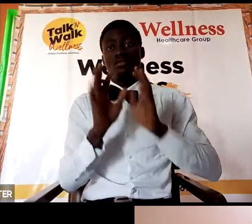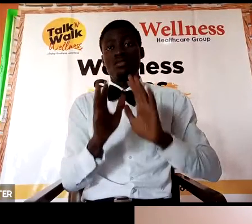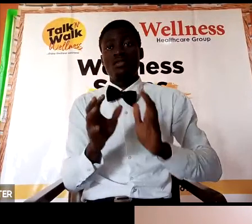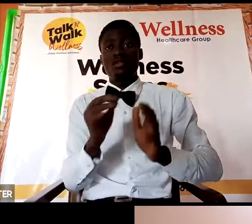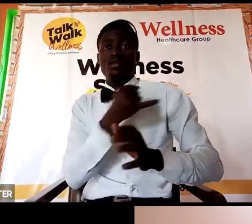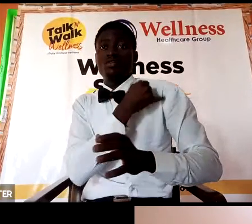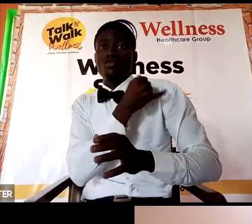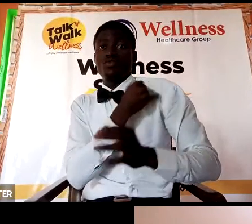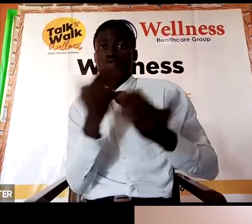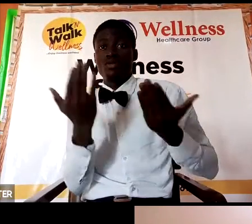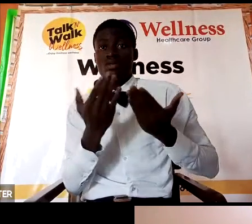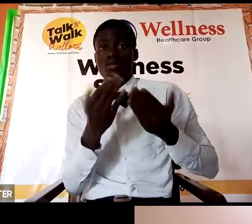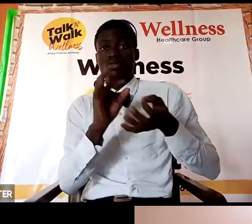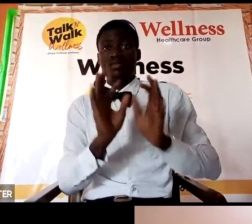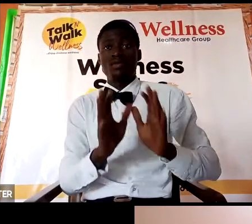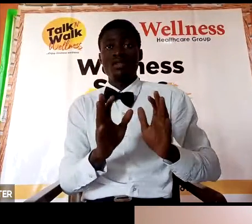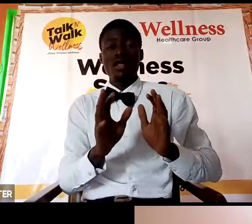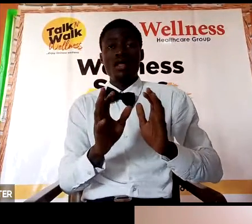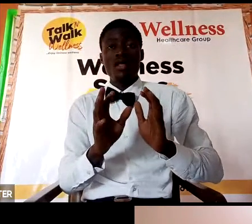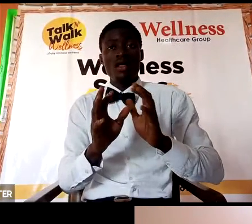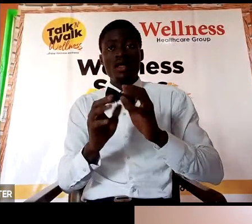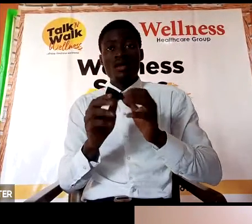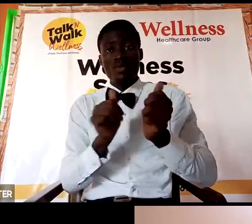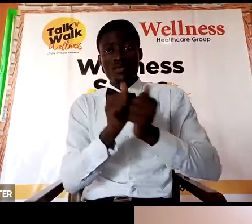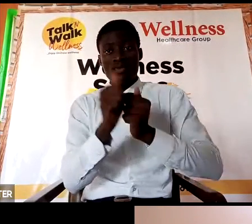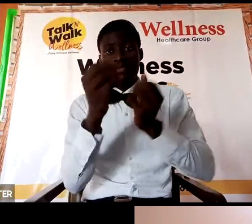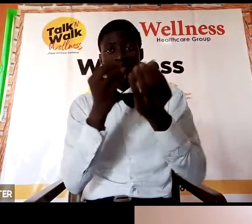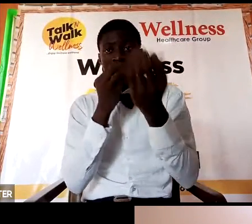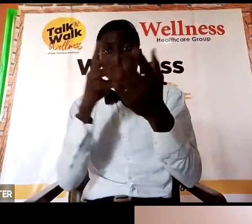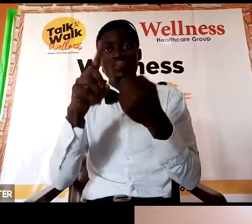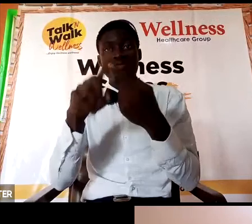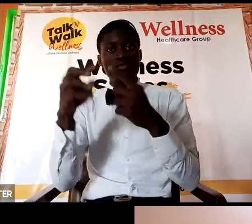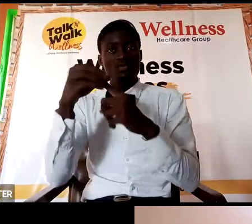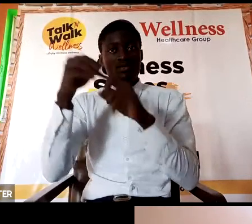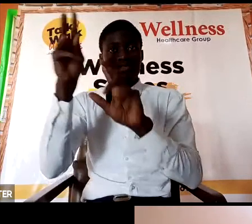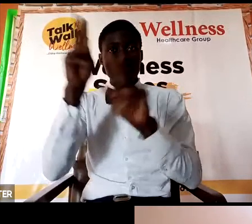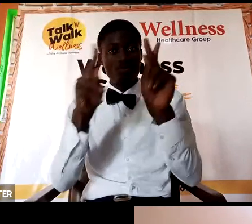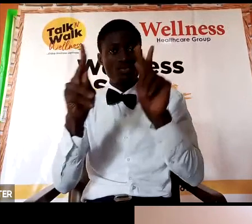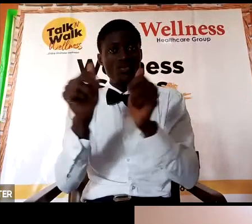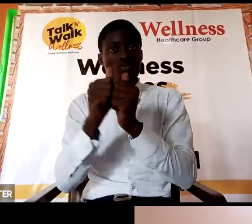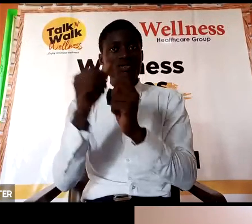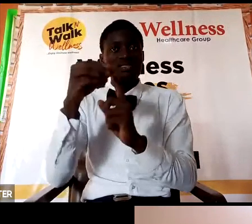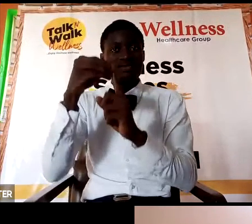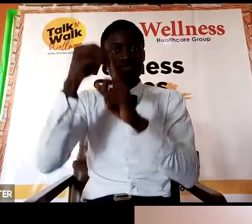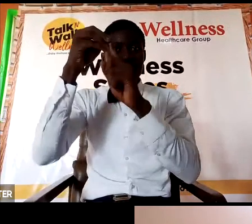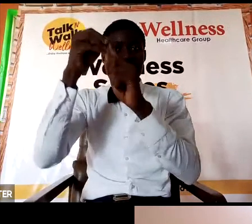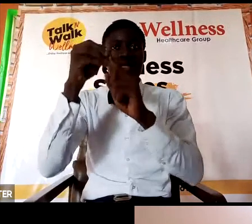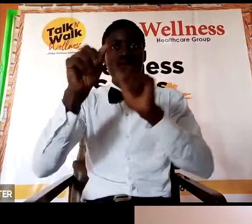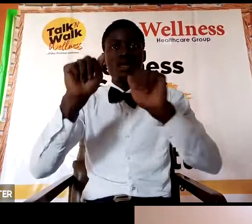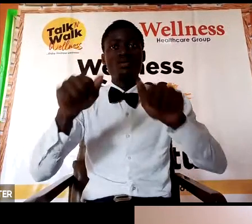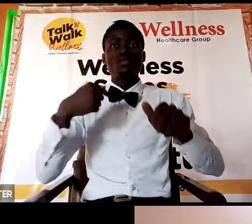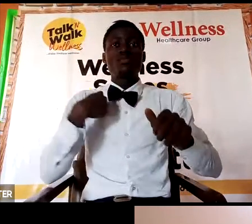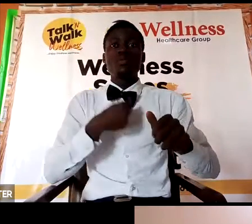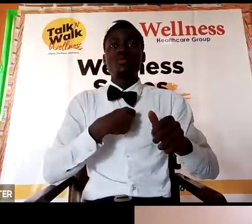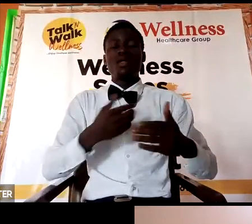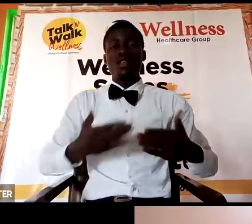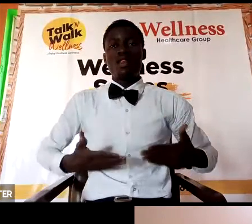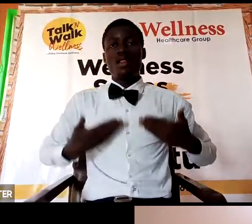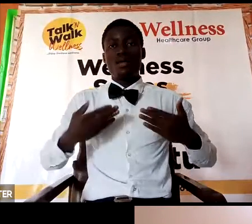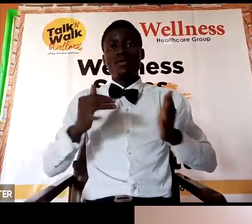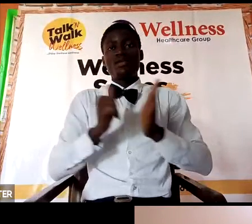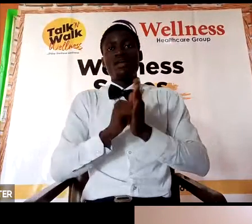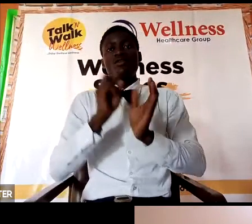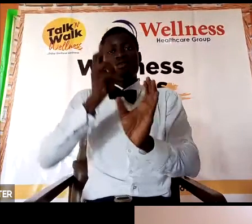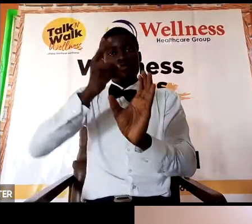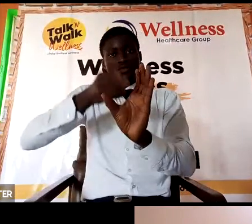to special folks with special abilities. We're glad that you guys are able to come to log in. Thank you very much for being a part of